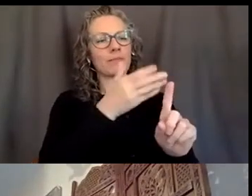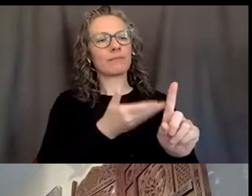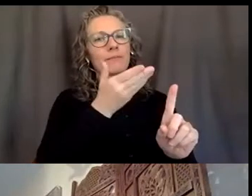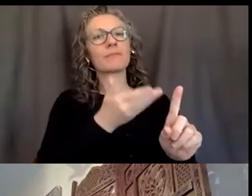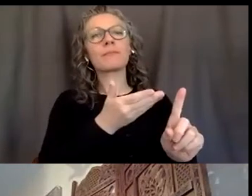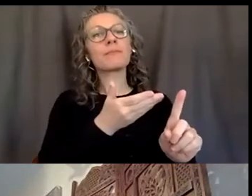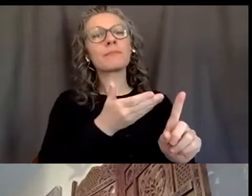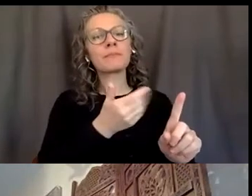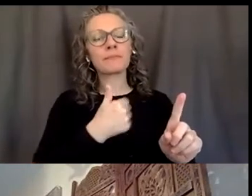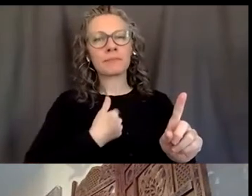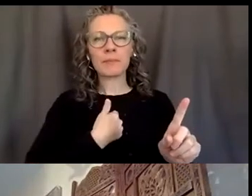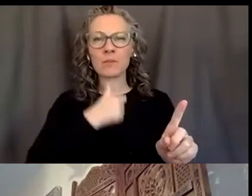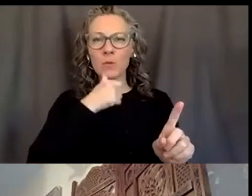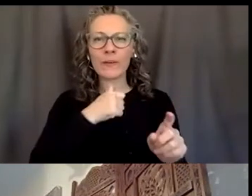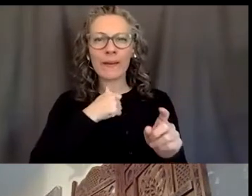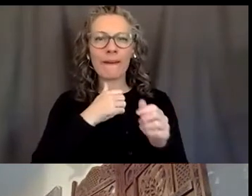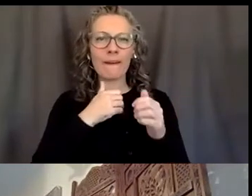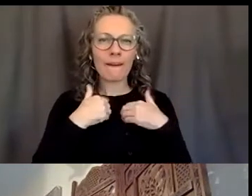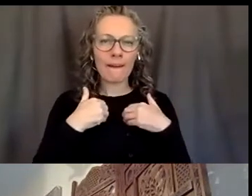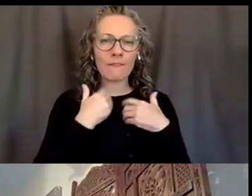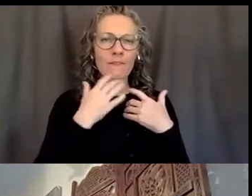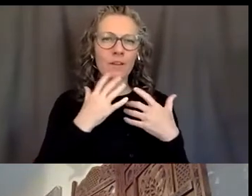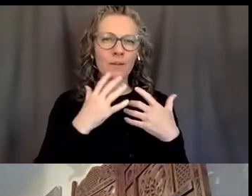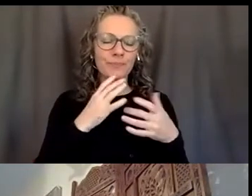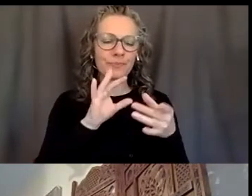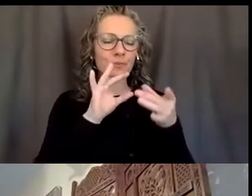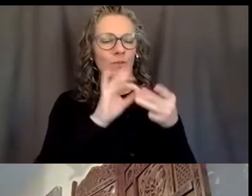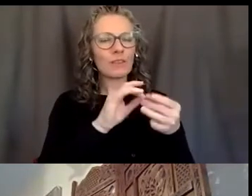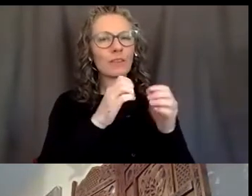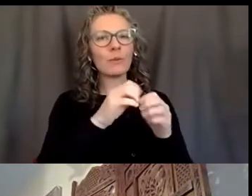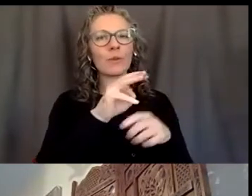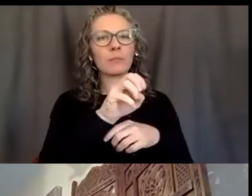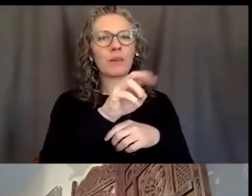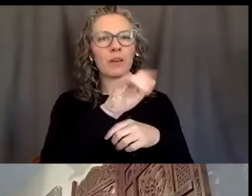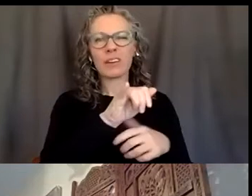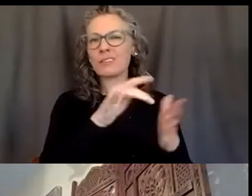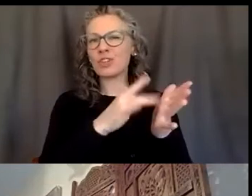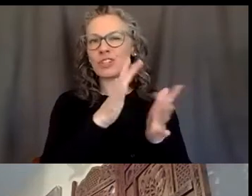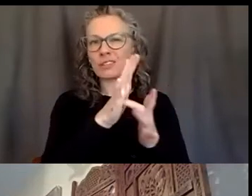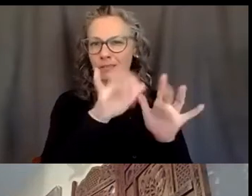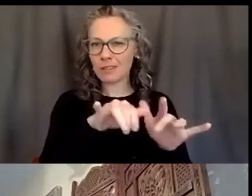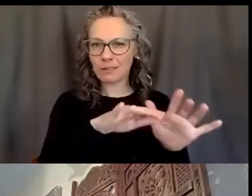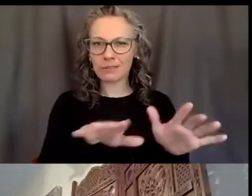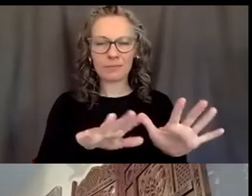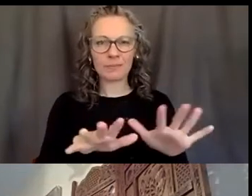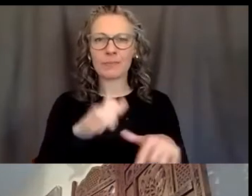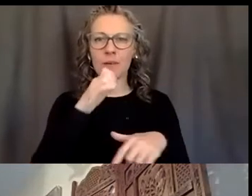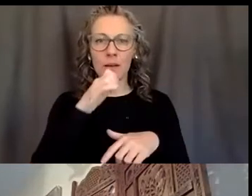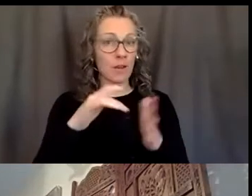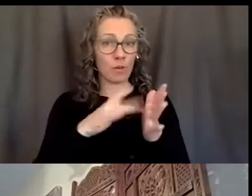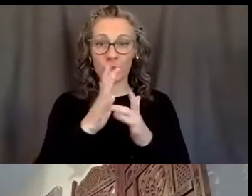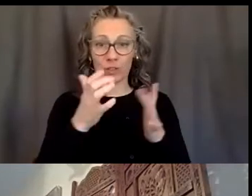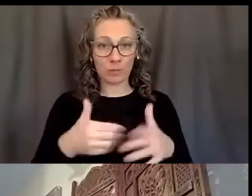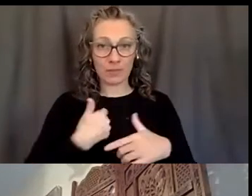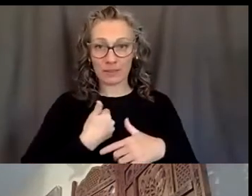don't have a relationship with Mary and Jesus and these sorts of things. You know, I'm not a Christian, so I don't have